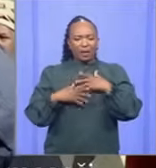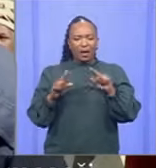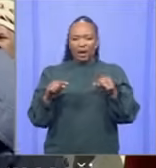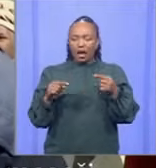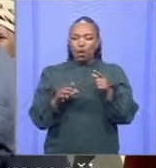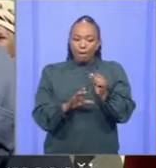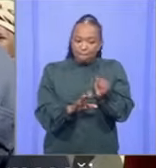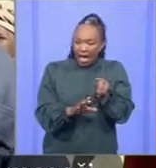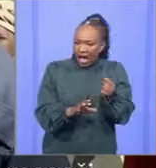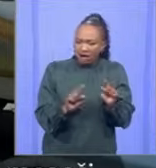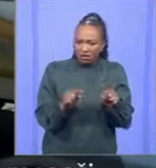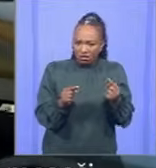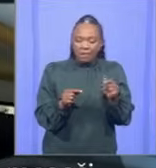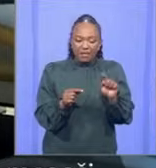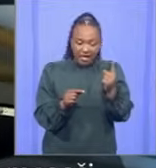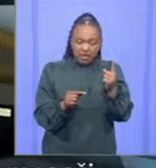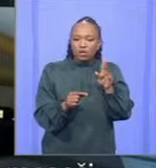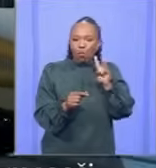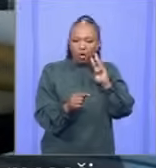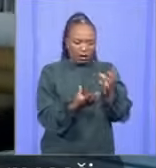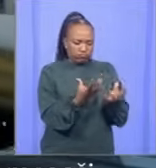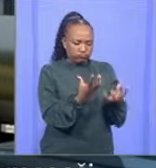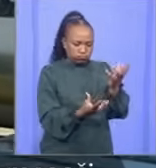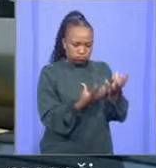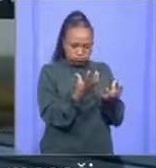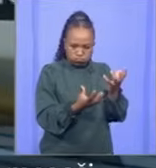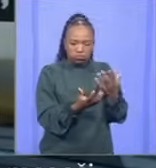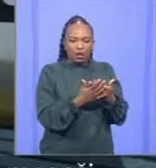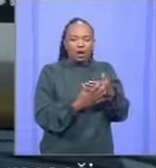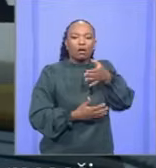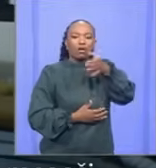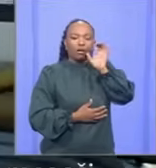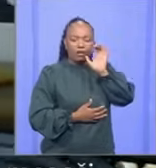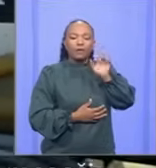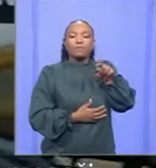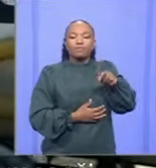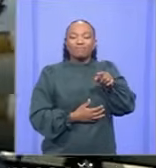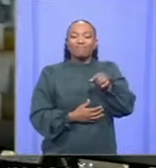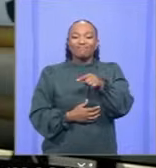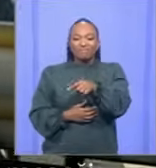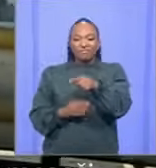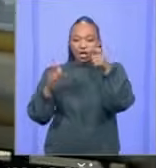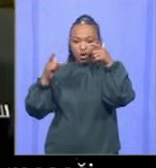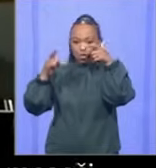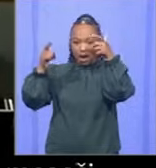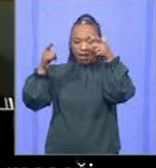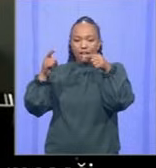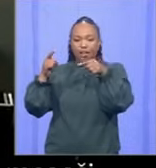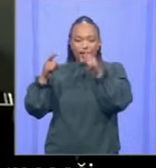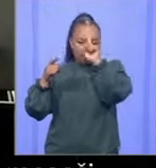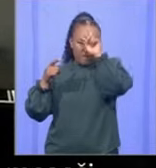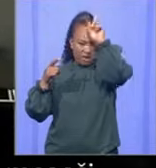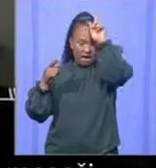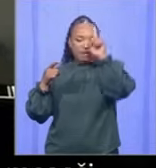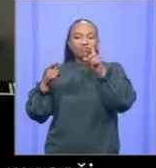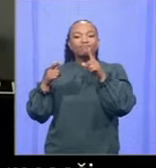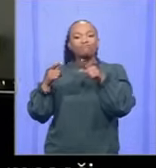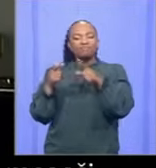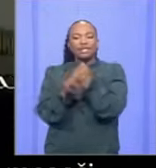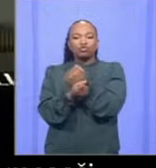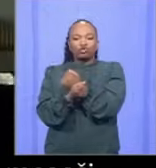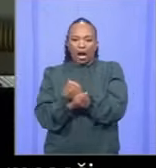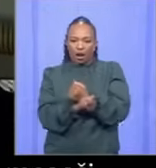le gona nkanwang. Go rarabola bothata jono jwa metsi, Royal Bafokeng Administration e tsamaisa metsi ka ditanka. Le fa go ntse